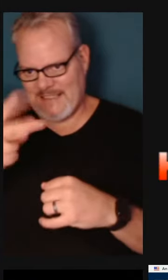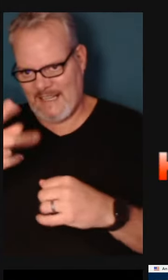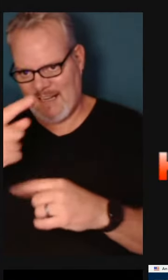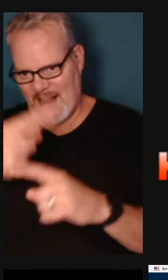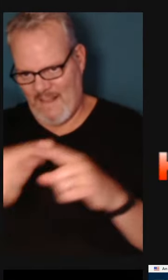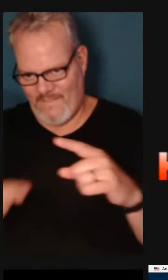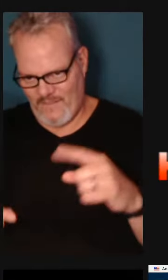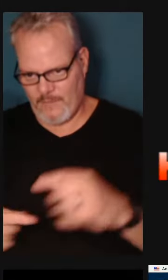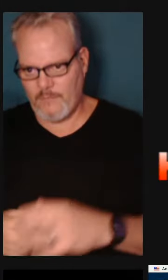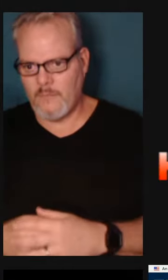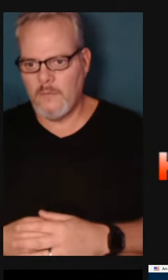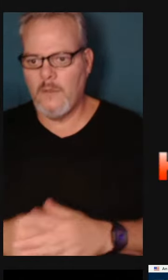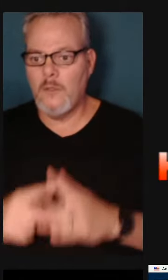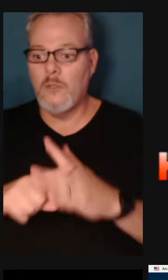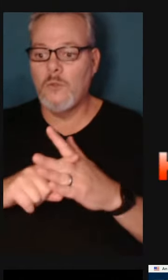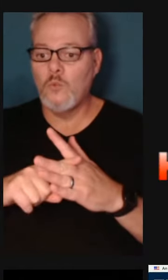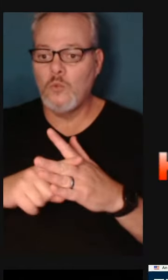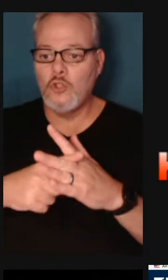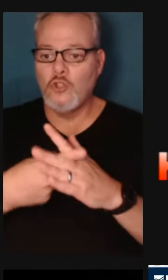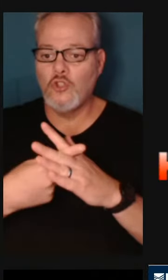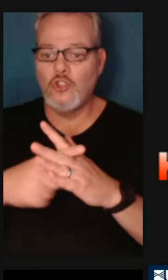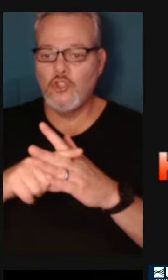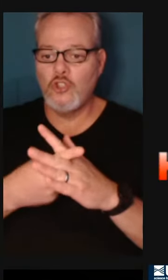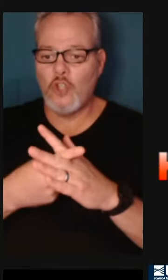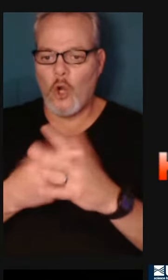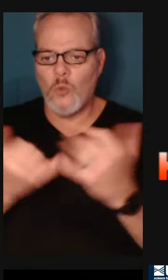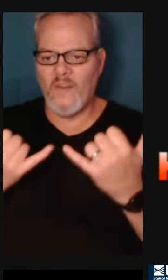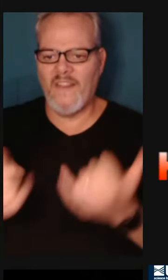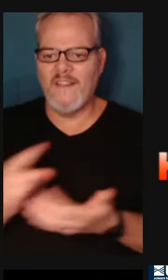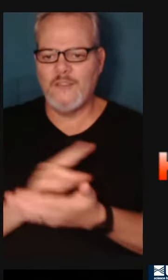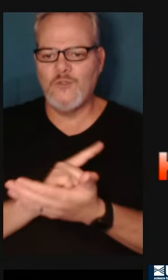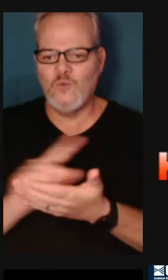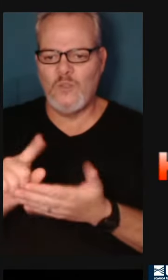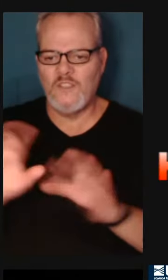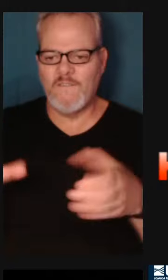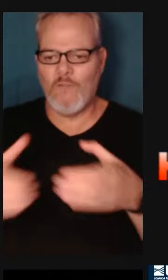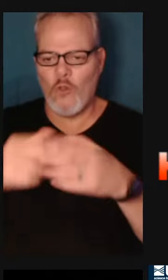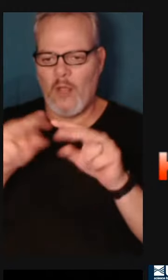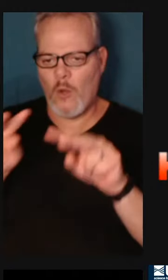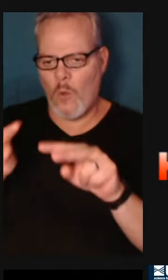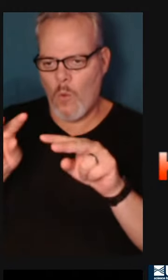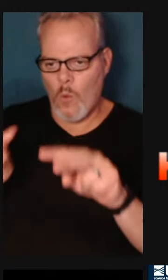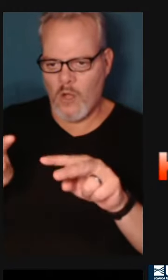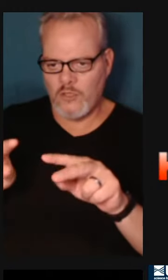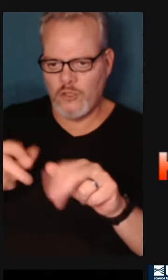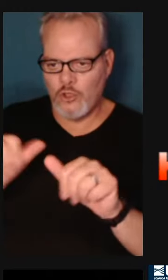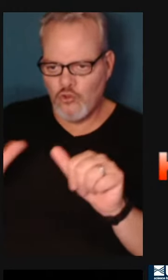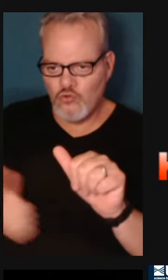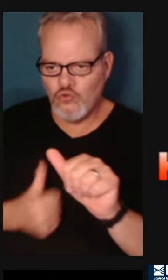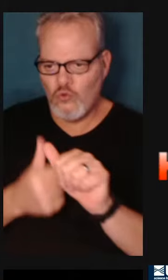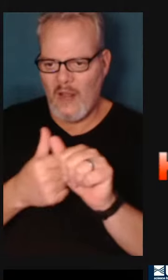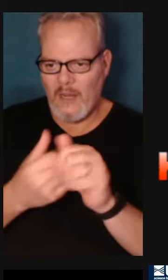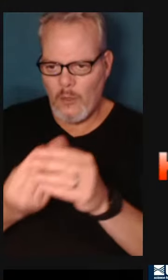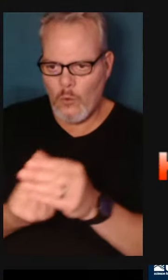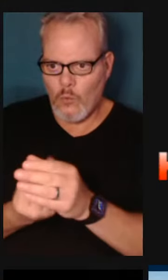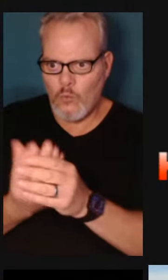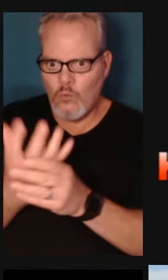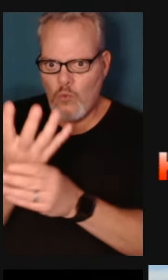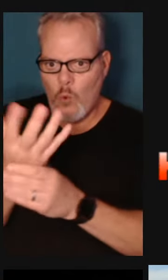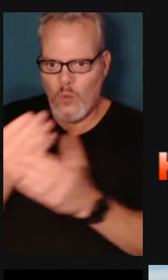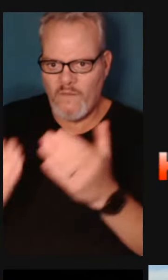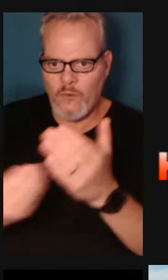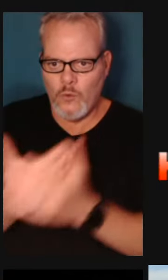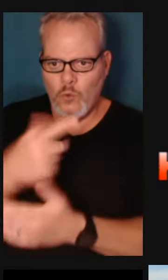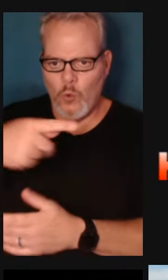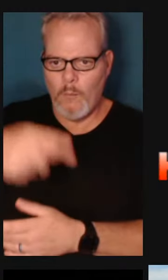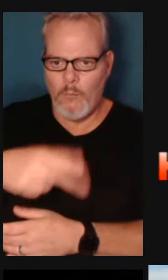And so we're going to go in reverse order. We'll start with this week's volcano watch, which is tracking the growth of a new pu'u at Kīlauea. So